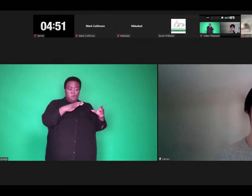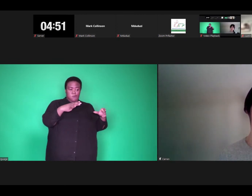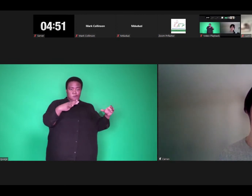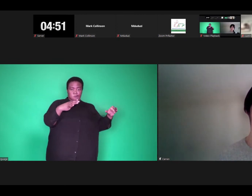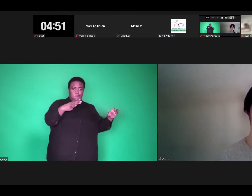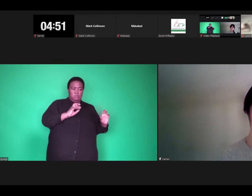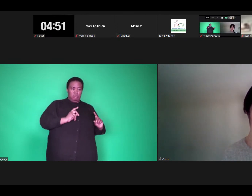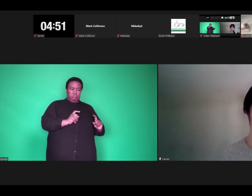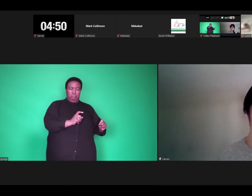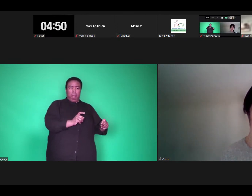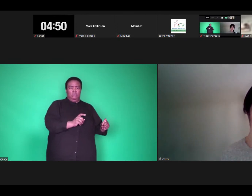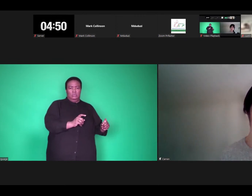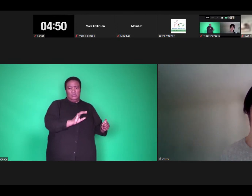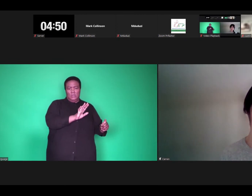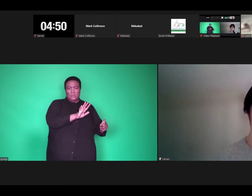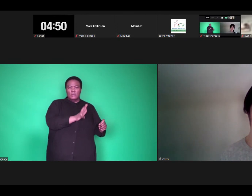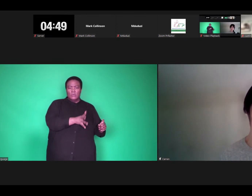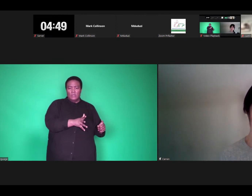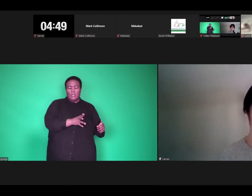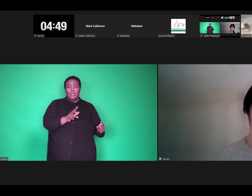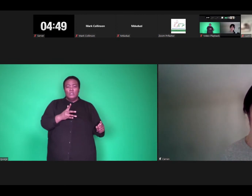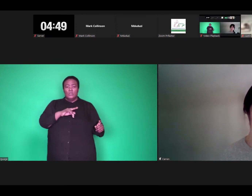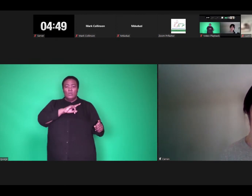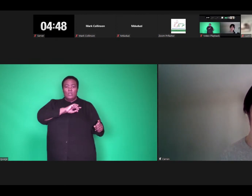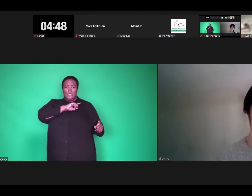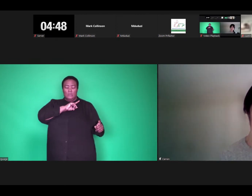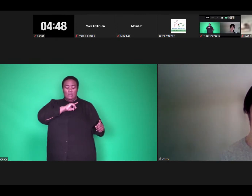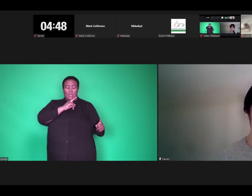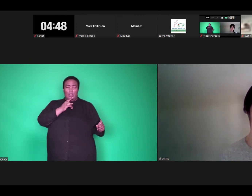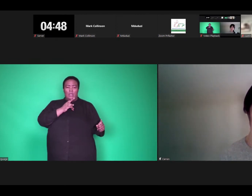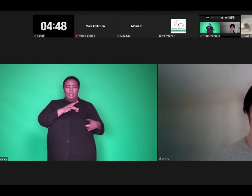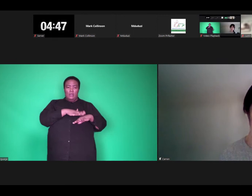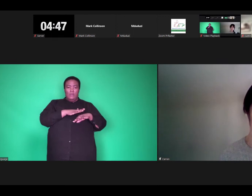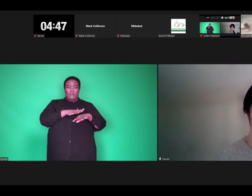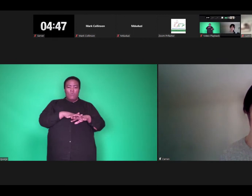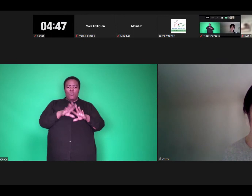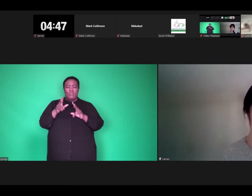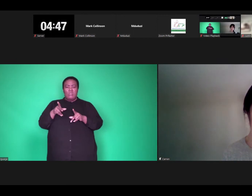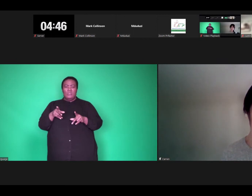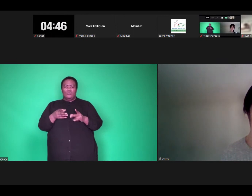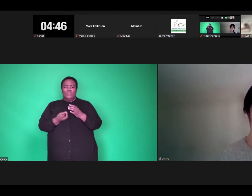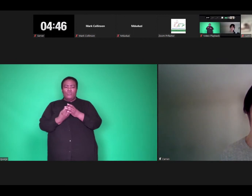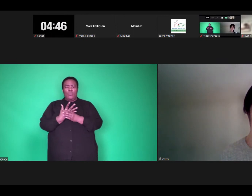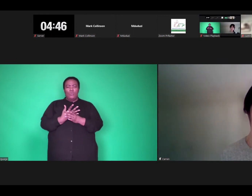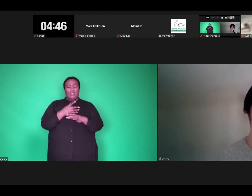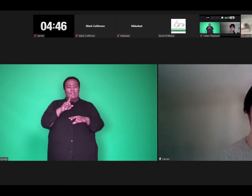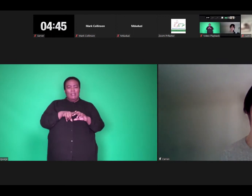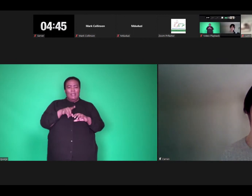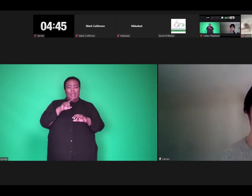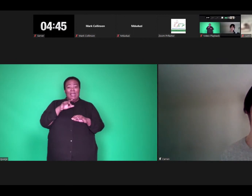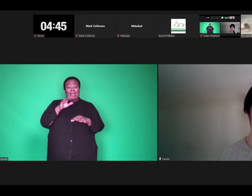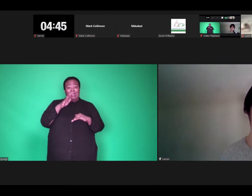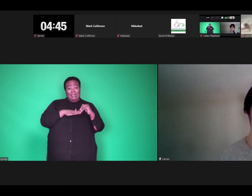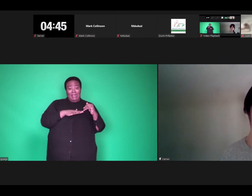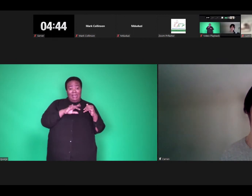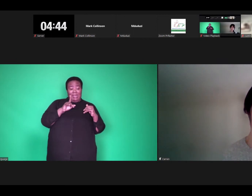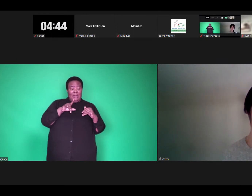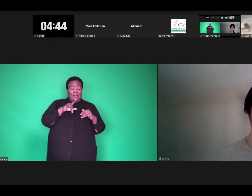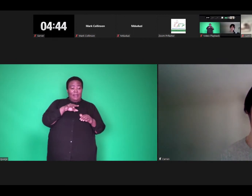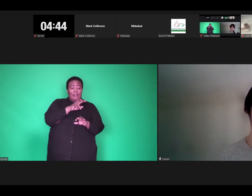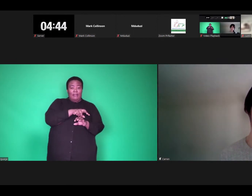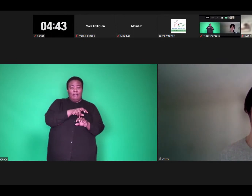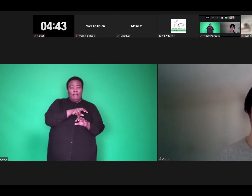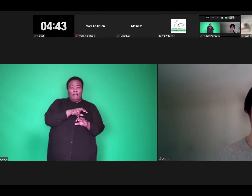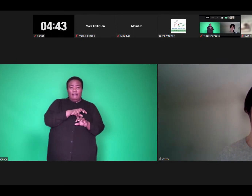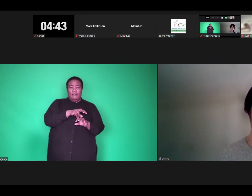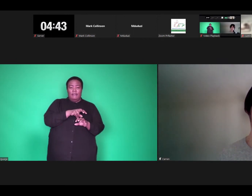is making the higher contribution of natural growth as compared to migration growth. I hope